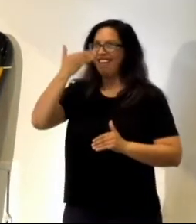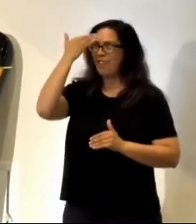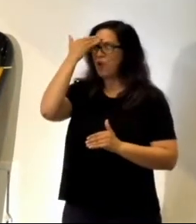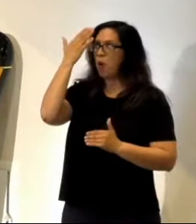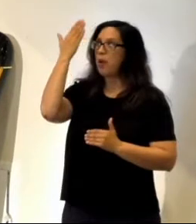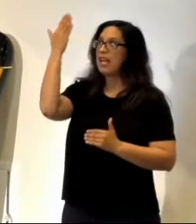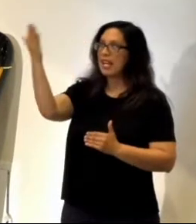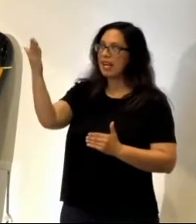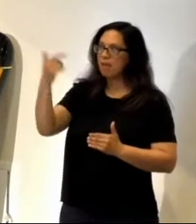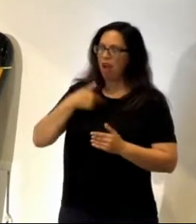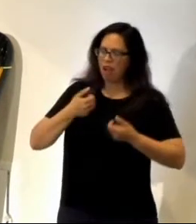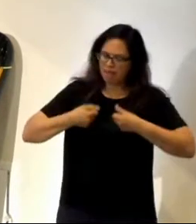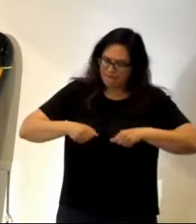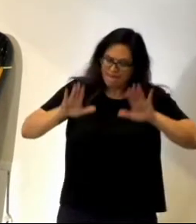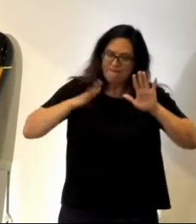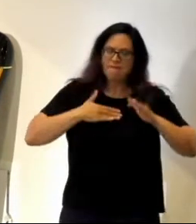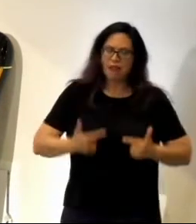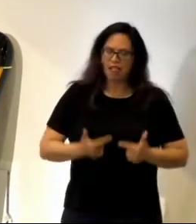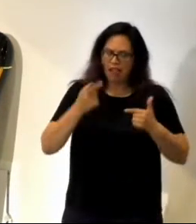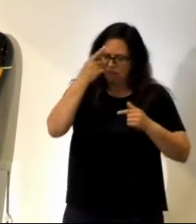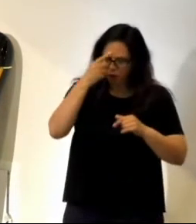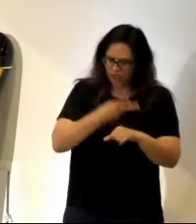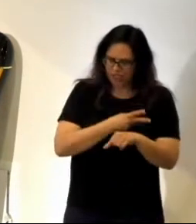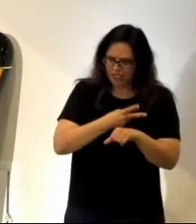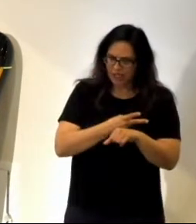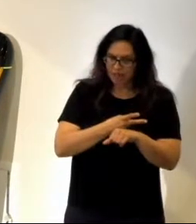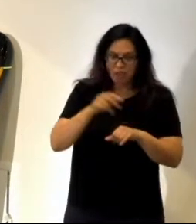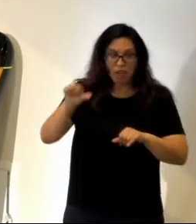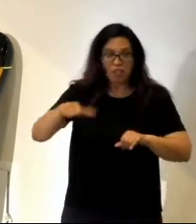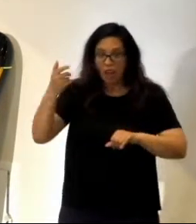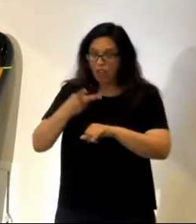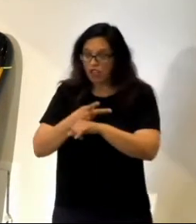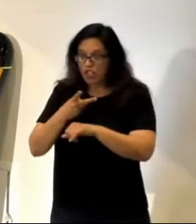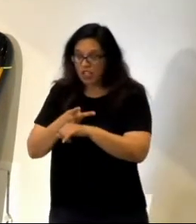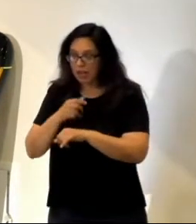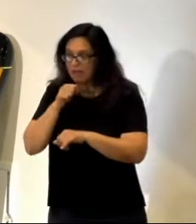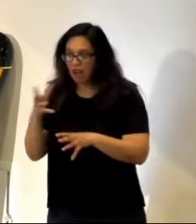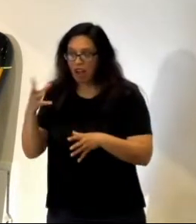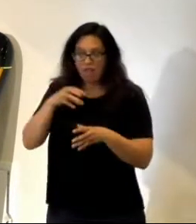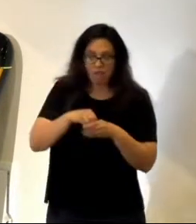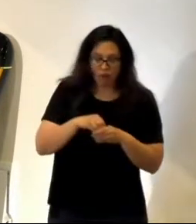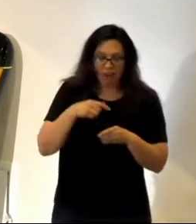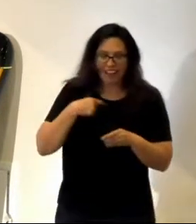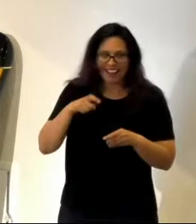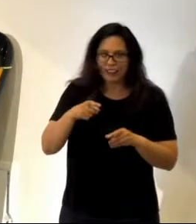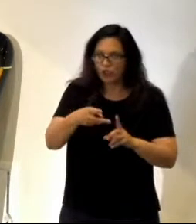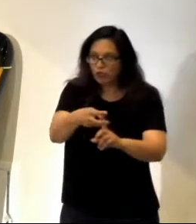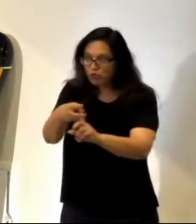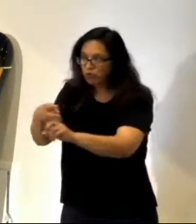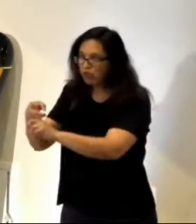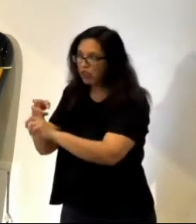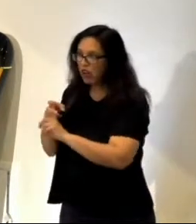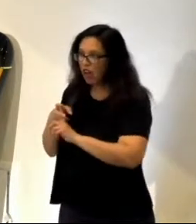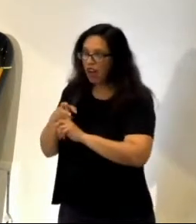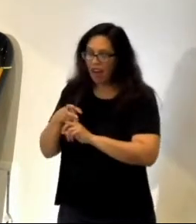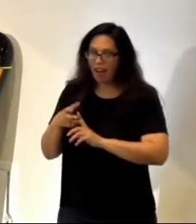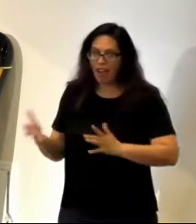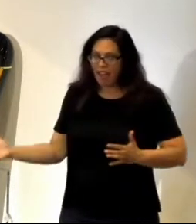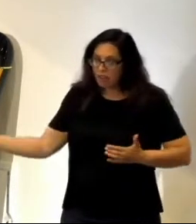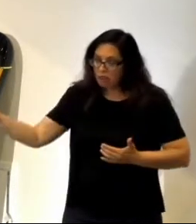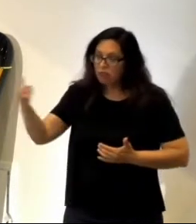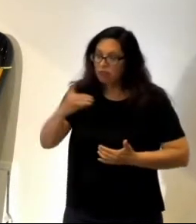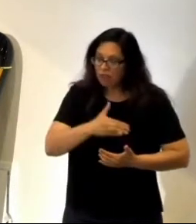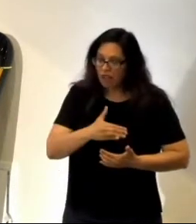down my life for the sheep. And I have other sheep that are not of this fold. I must bring them also. And they will listen to my voice. So there will be one